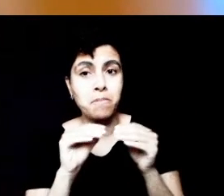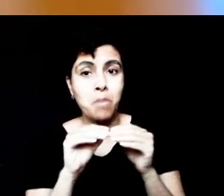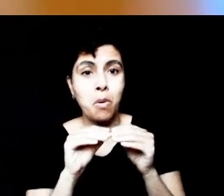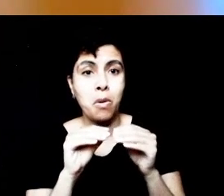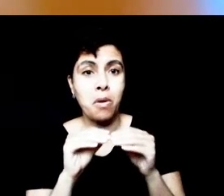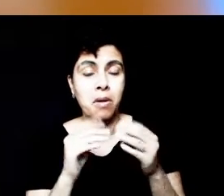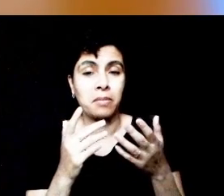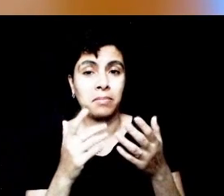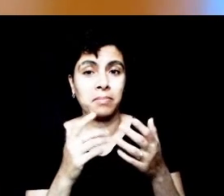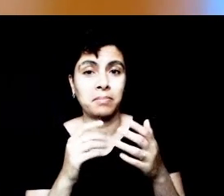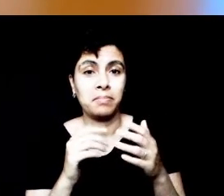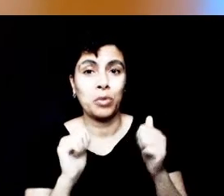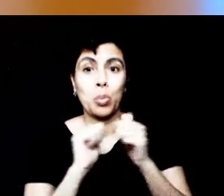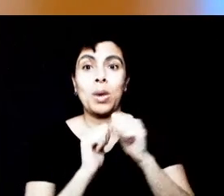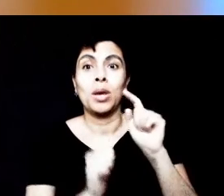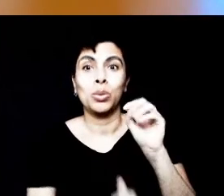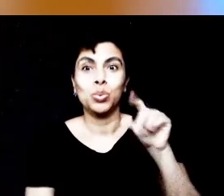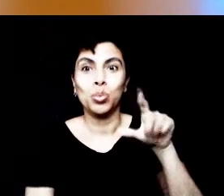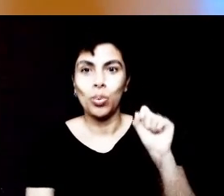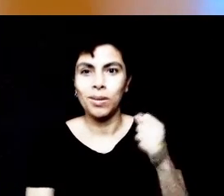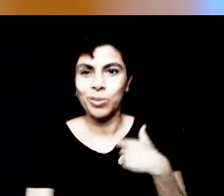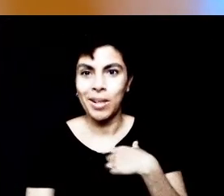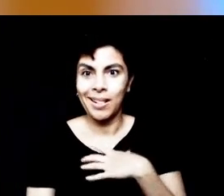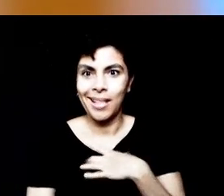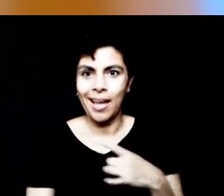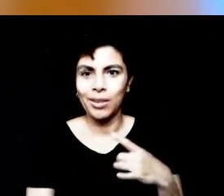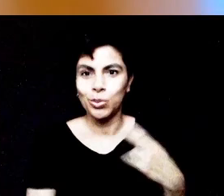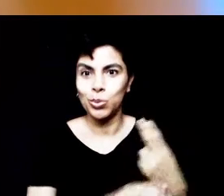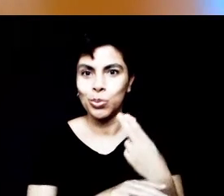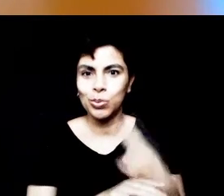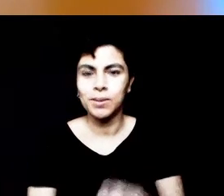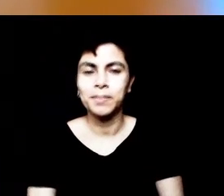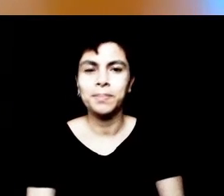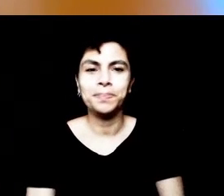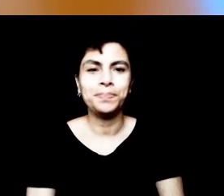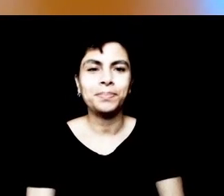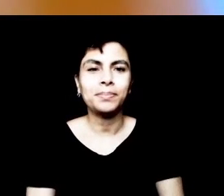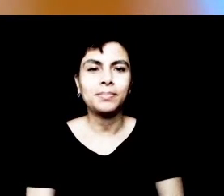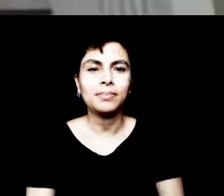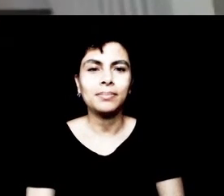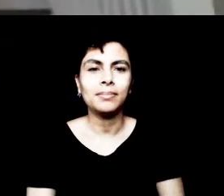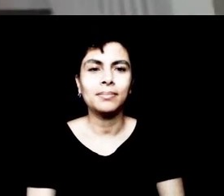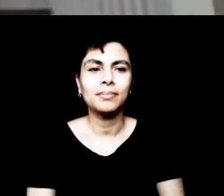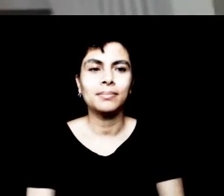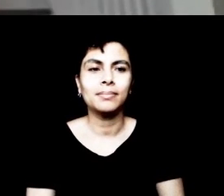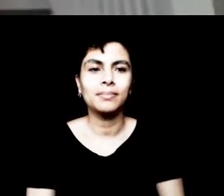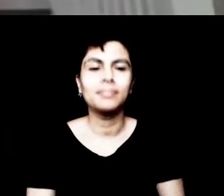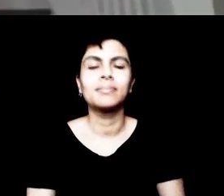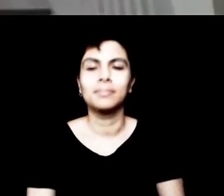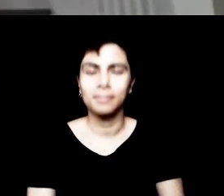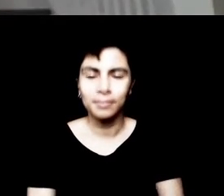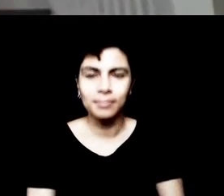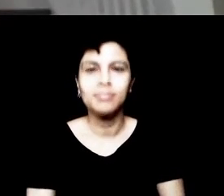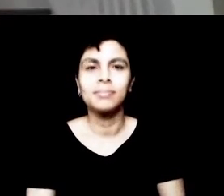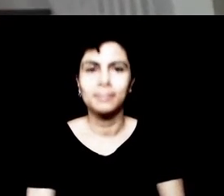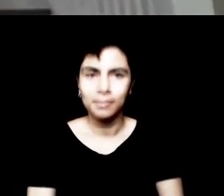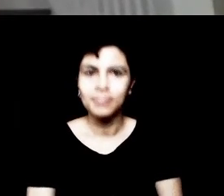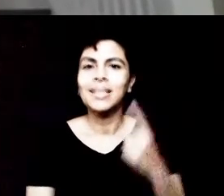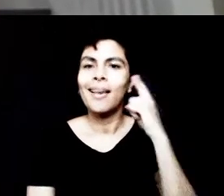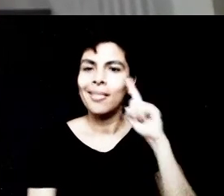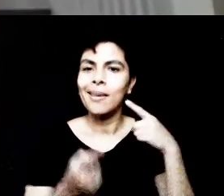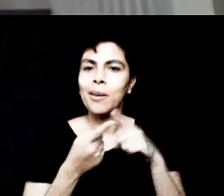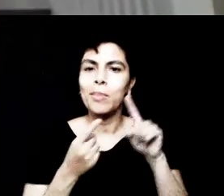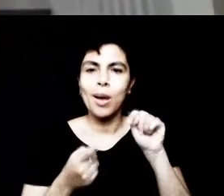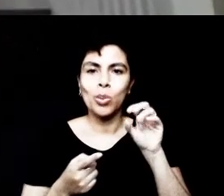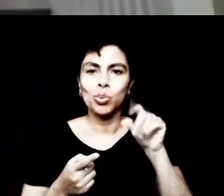And Saki, you might have some more to add in particular of tools that you like to play with. Yeah, we can think